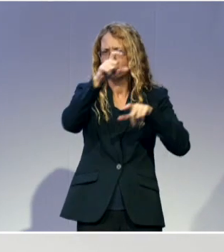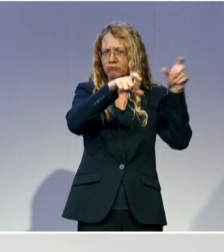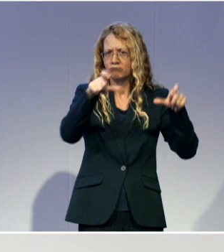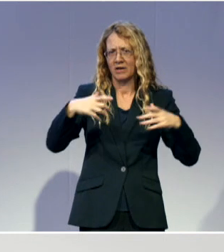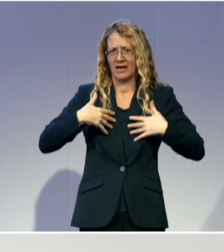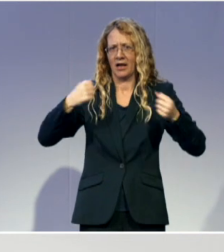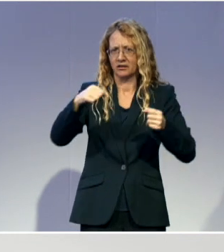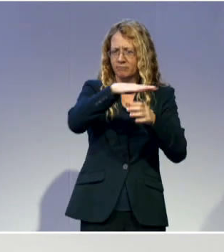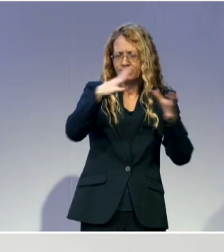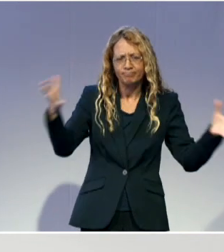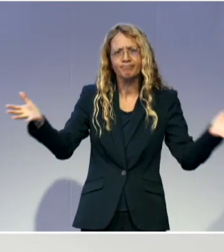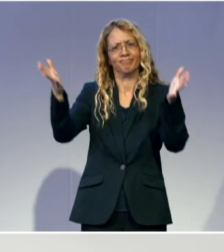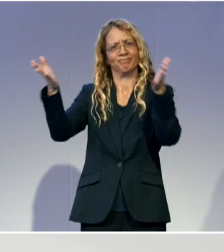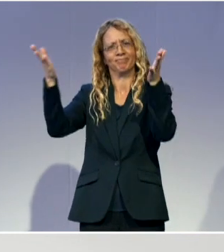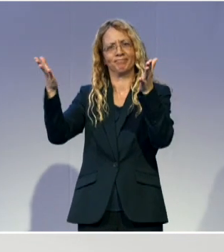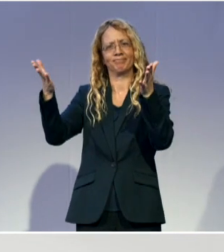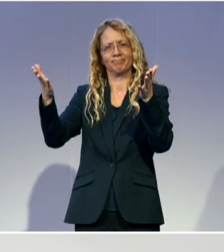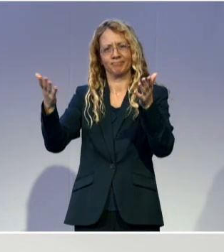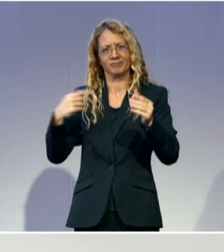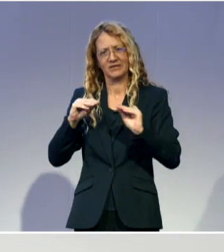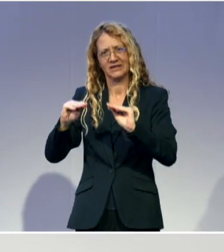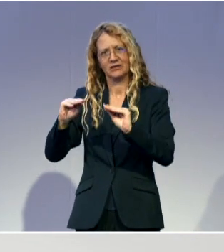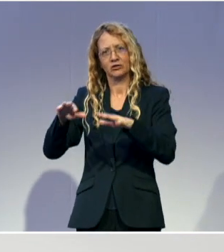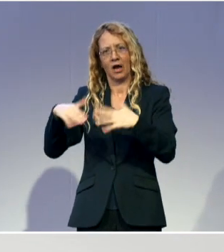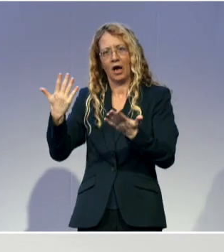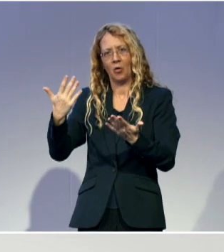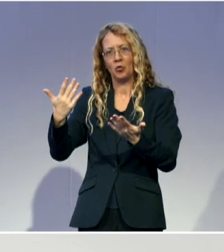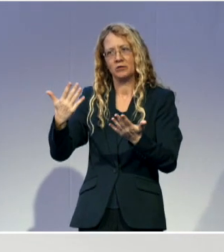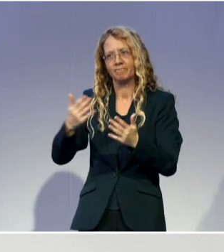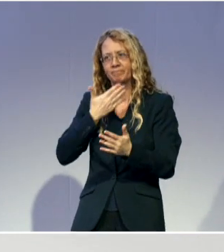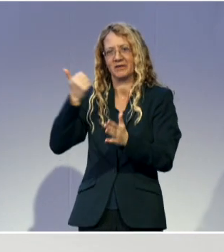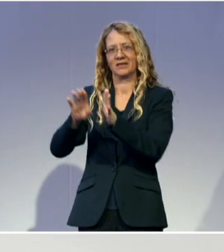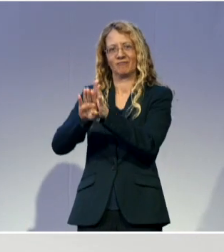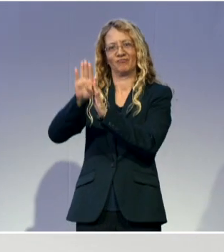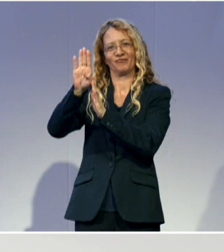treatment and knowledge of appropriate medication.